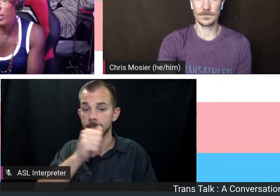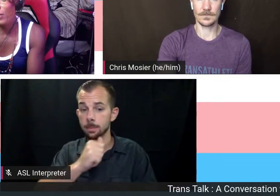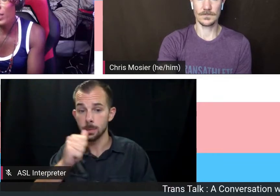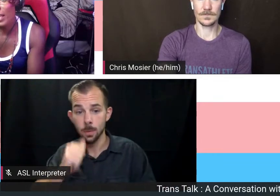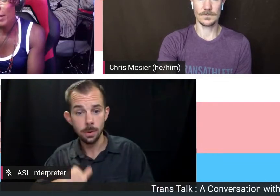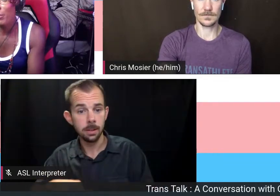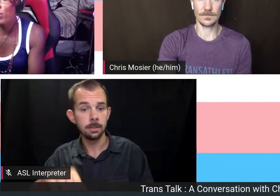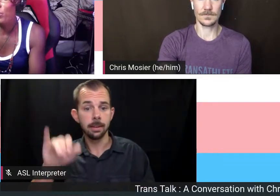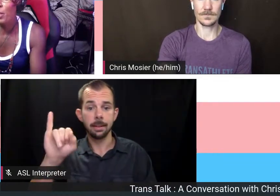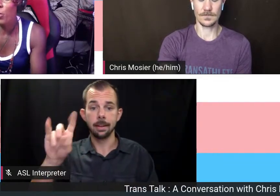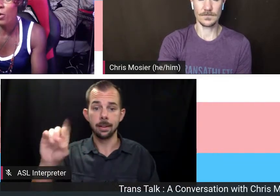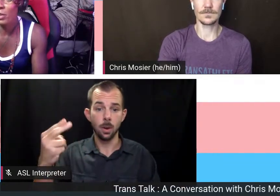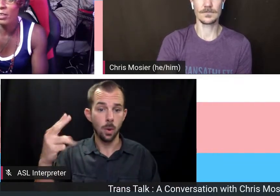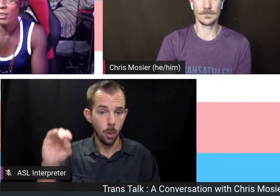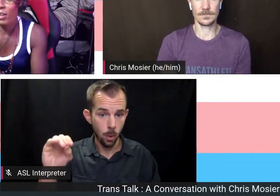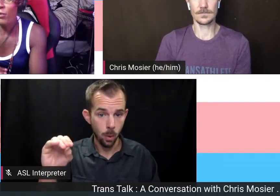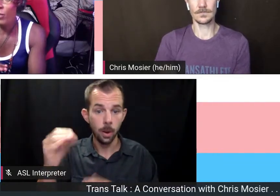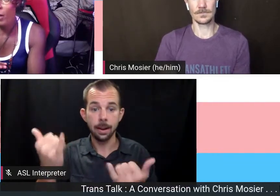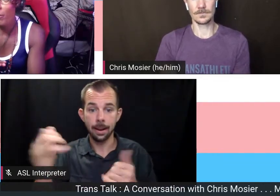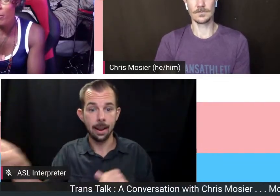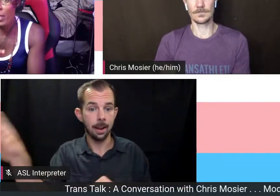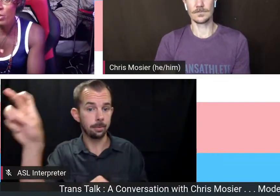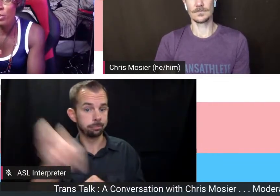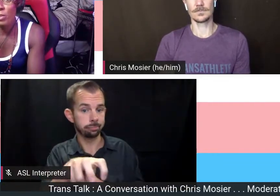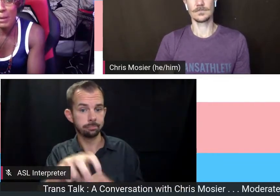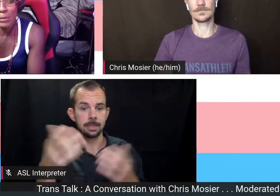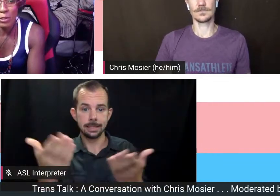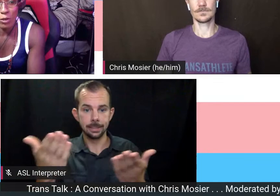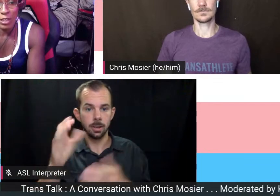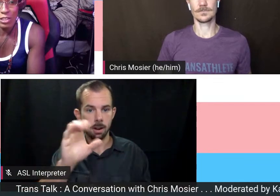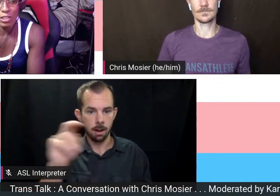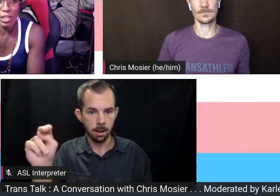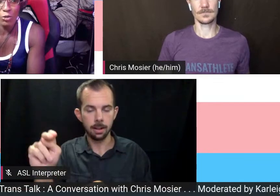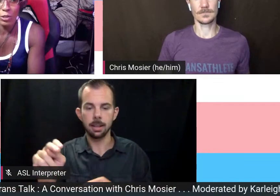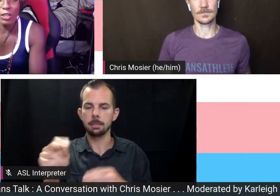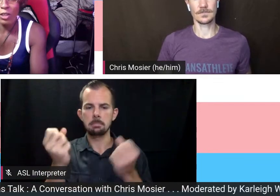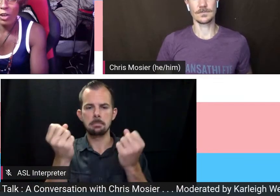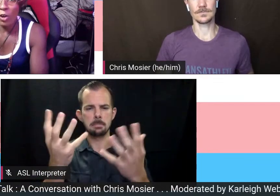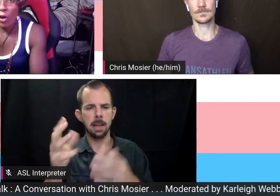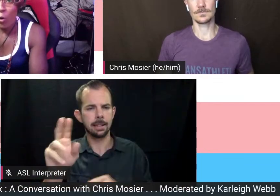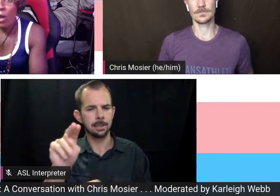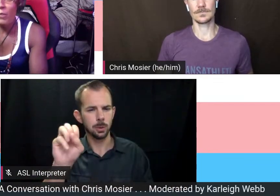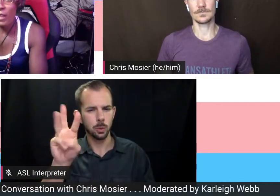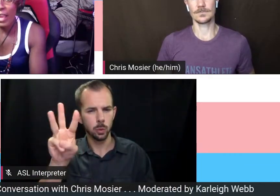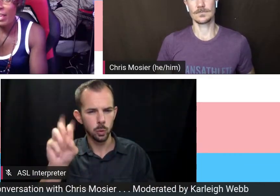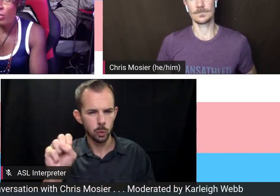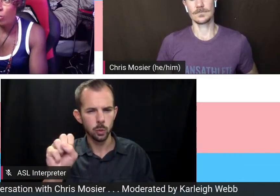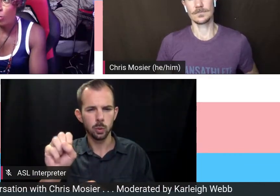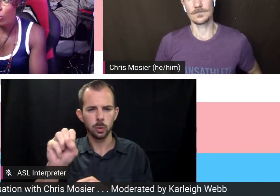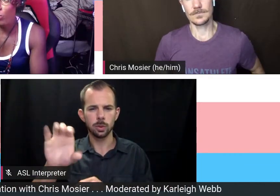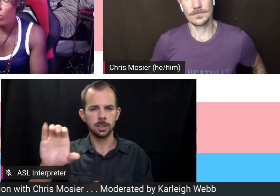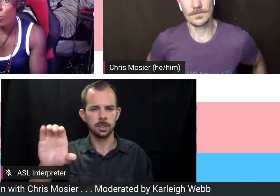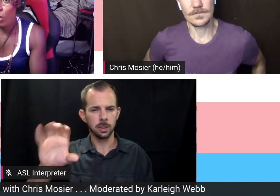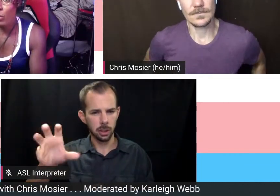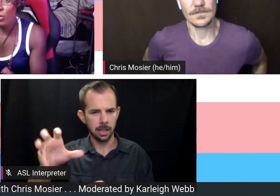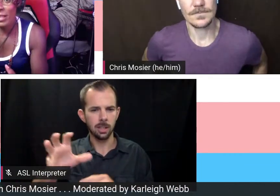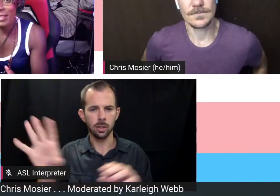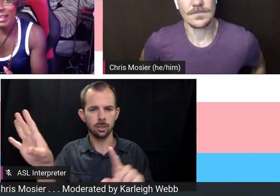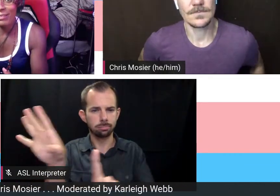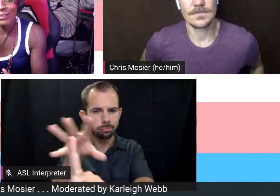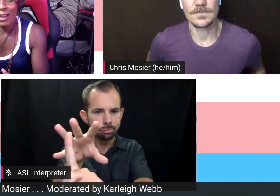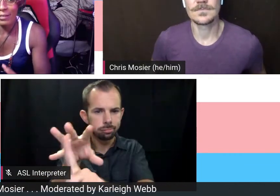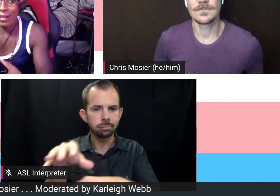in front of TV cameras, you've been quoted from major newspapers across this country on and through your work